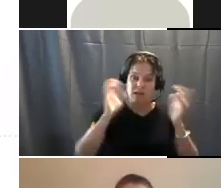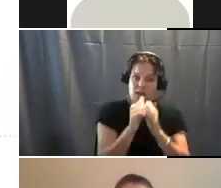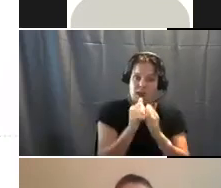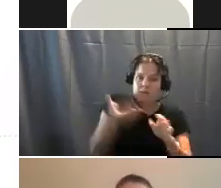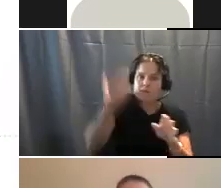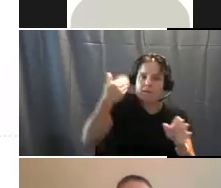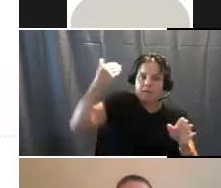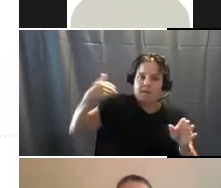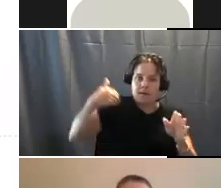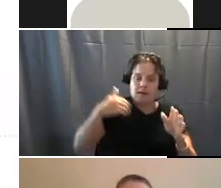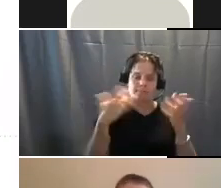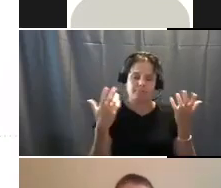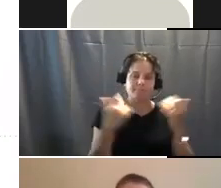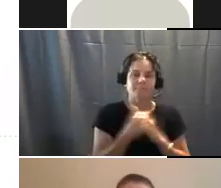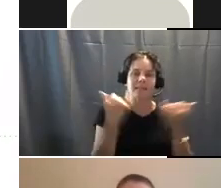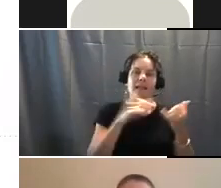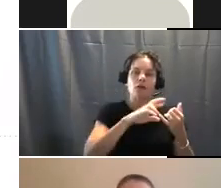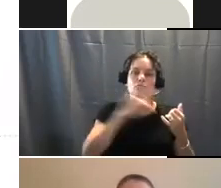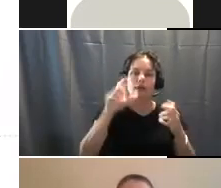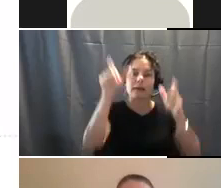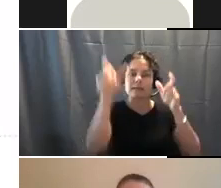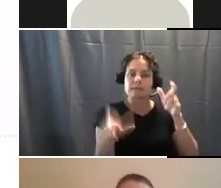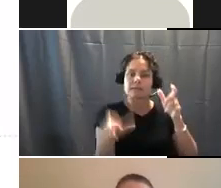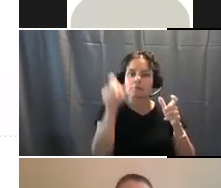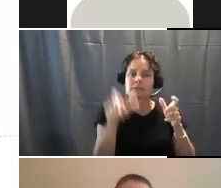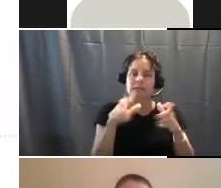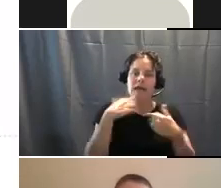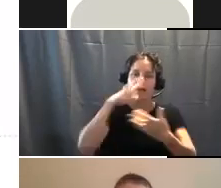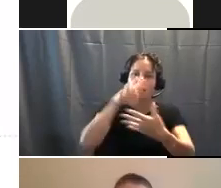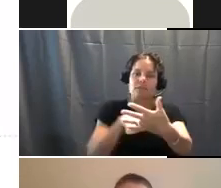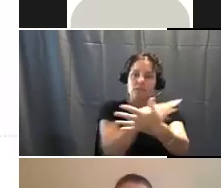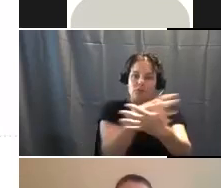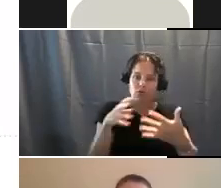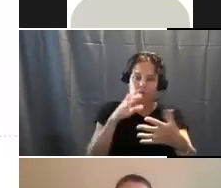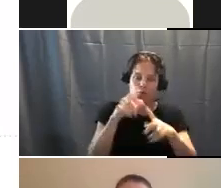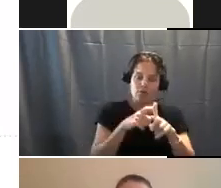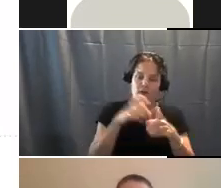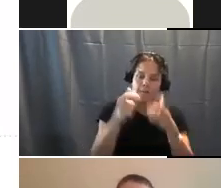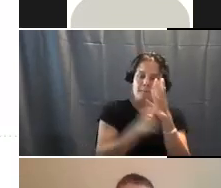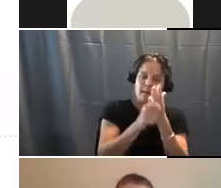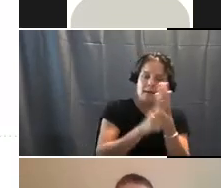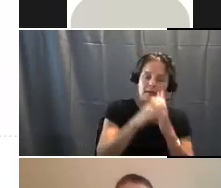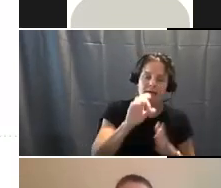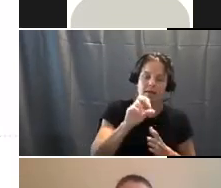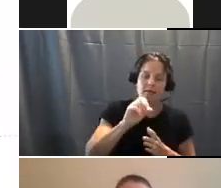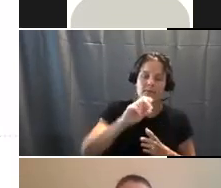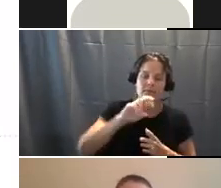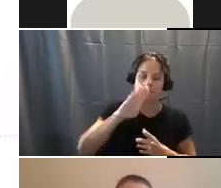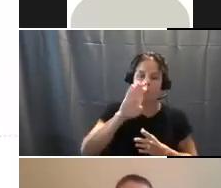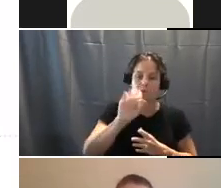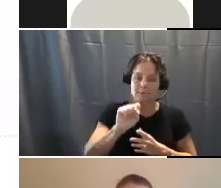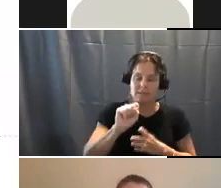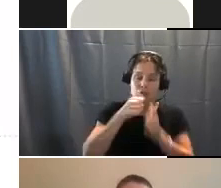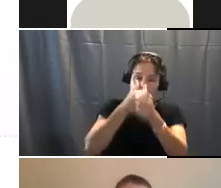rates. On the right of your screen, I've included a chart from Forbes magazine tracking each platform, which we have